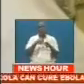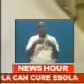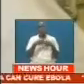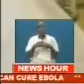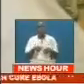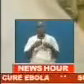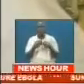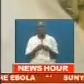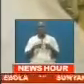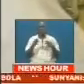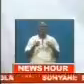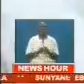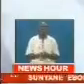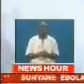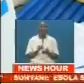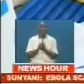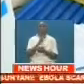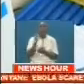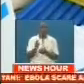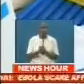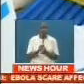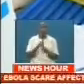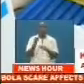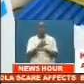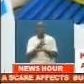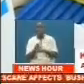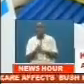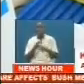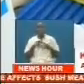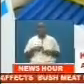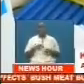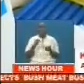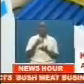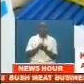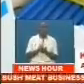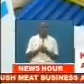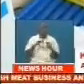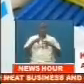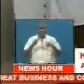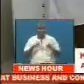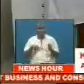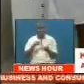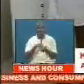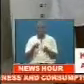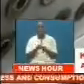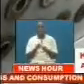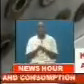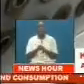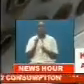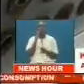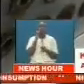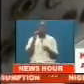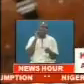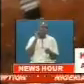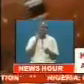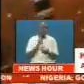that produce radiation. These are used in industries, health institutions, research centers, and in our homes.